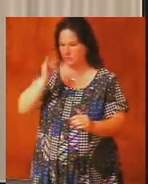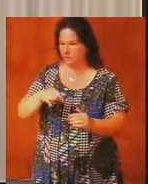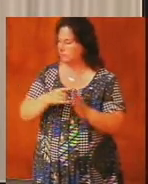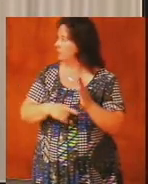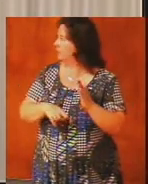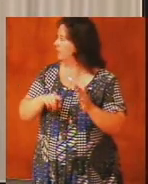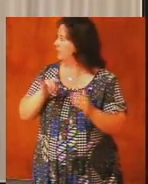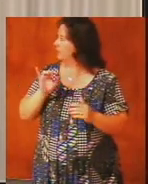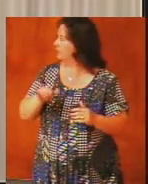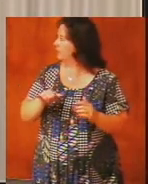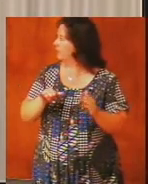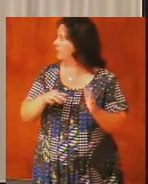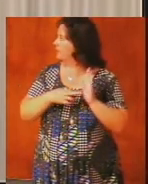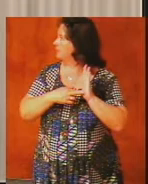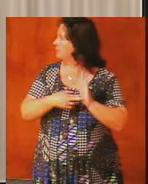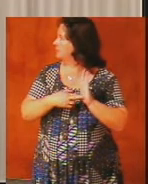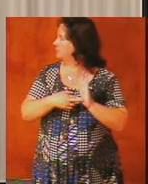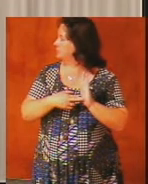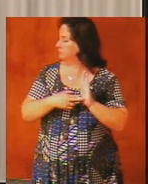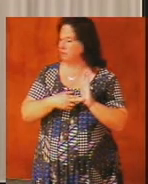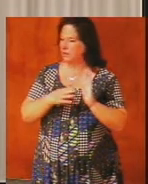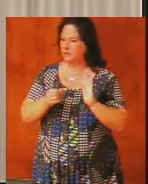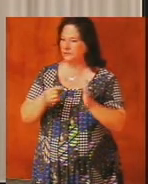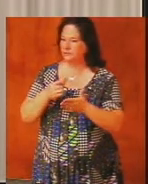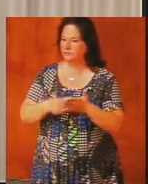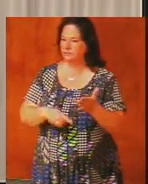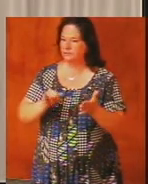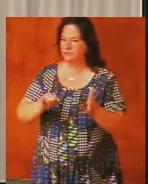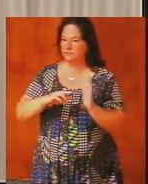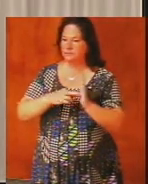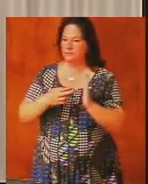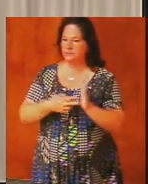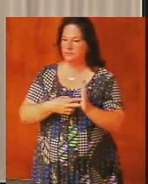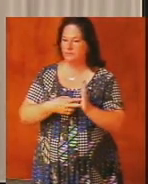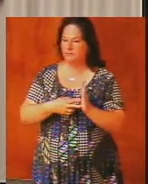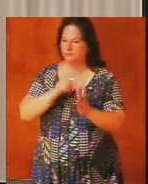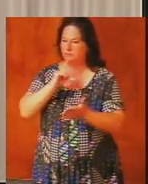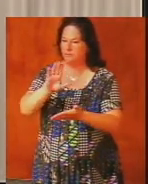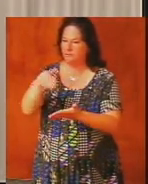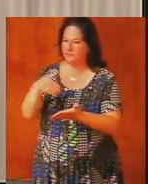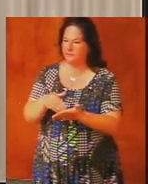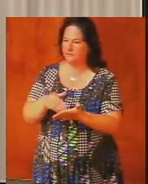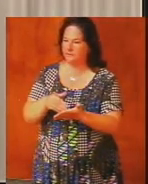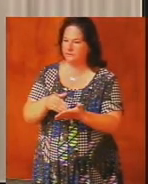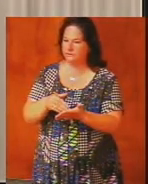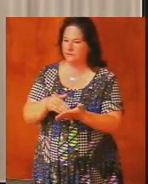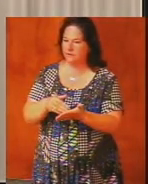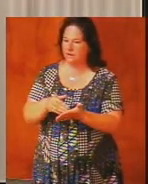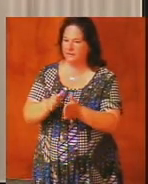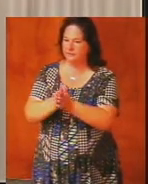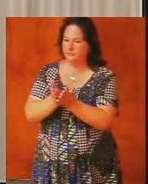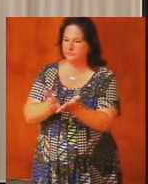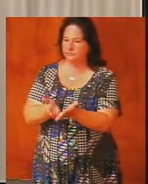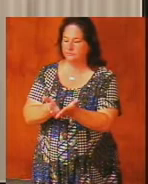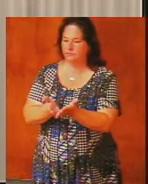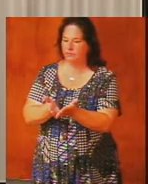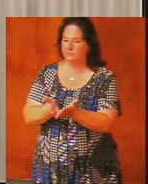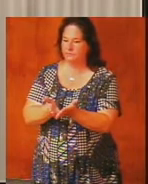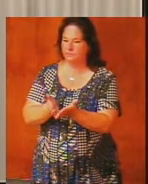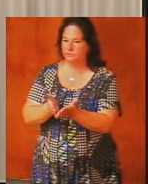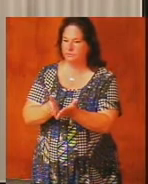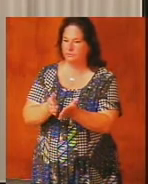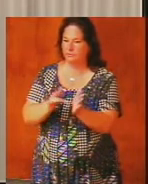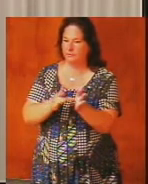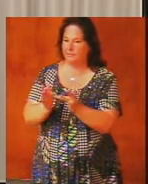that represents. And what it is the center column reference in your Bible on steroids.